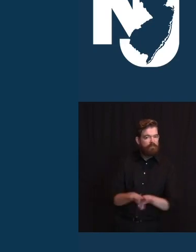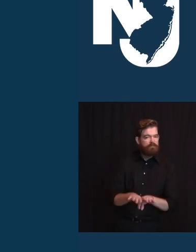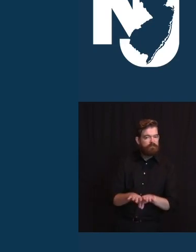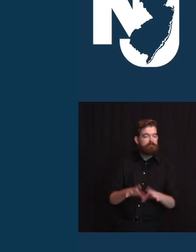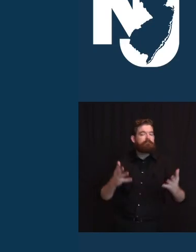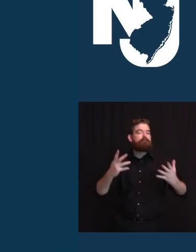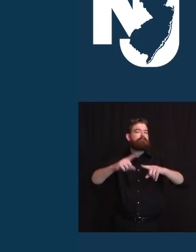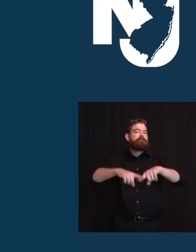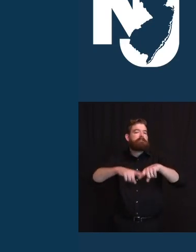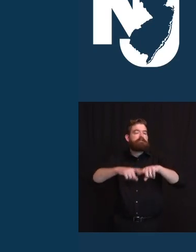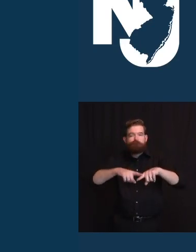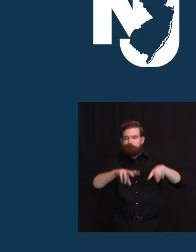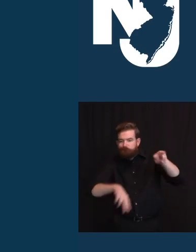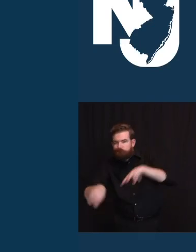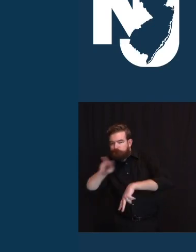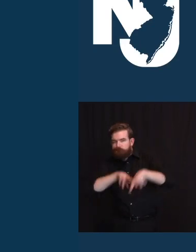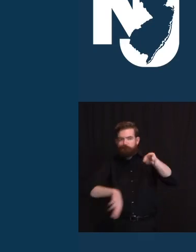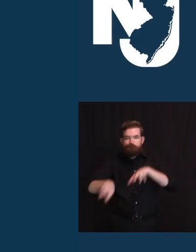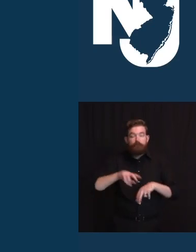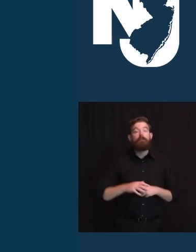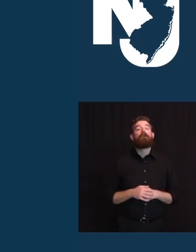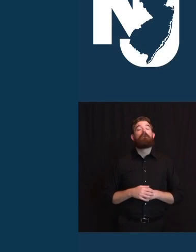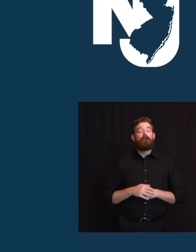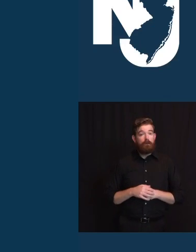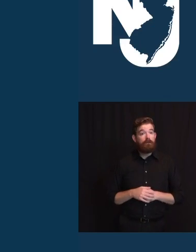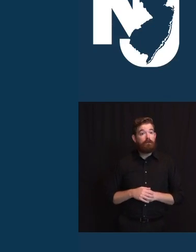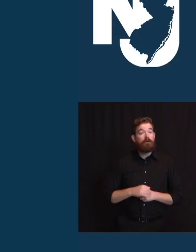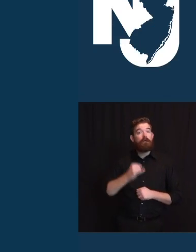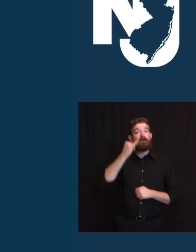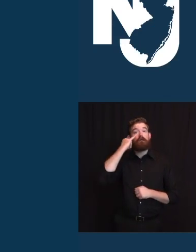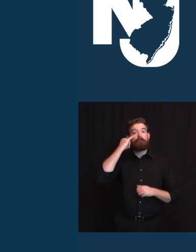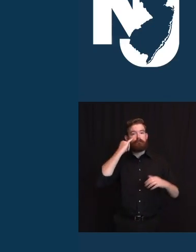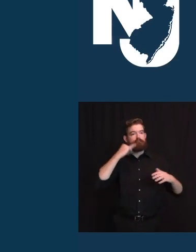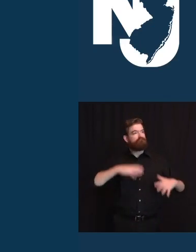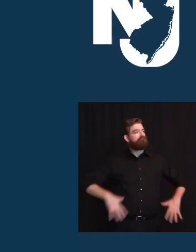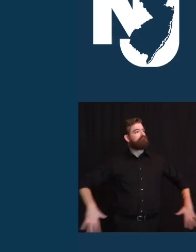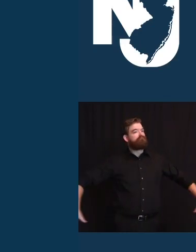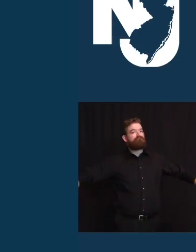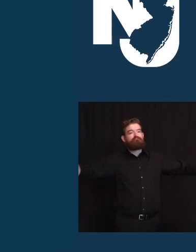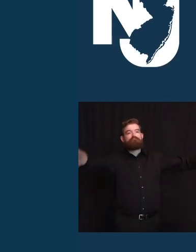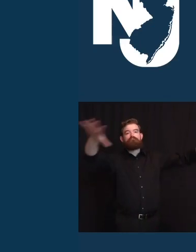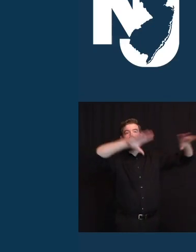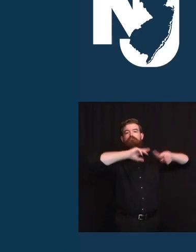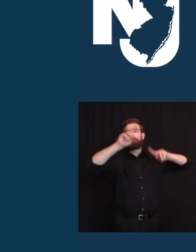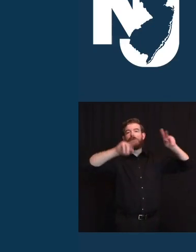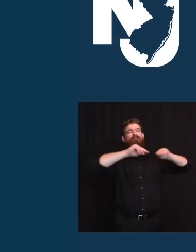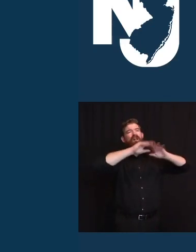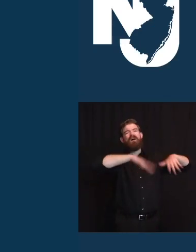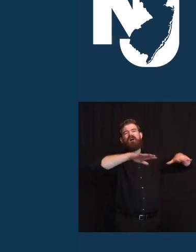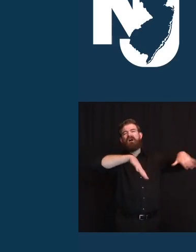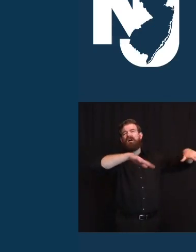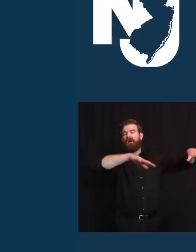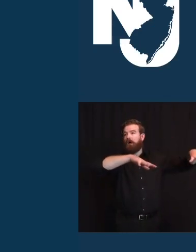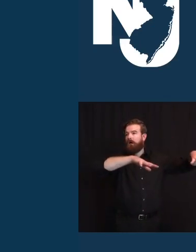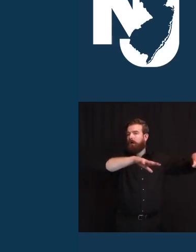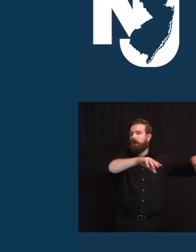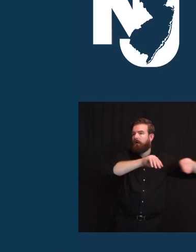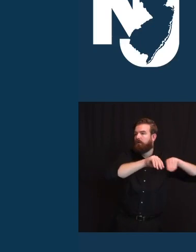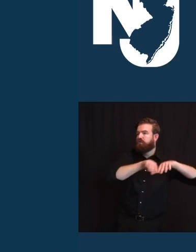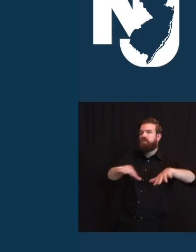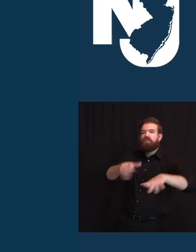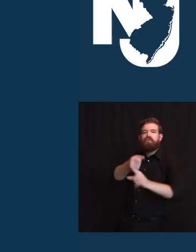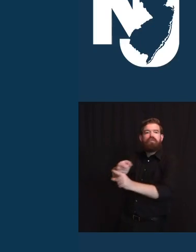outbreak is impacting multiple staff, students, and families served by the school, closure of the school for 14